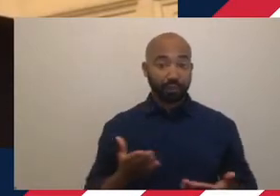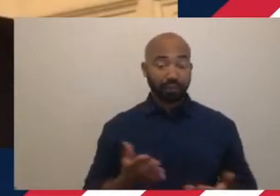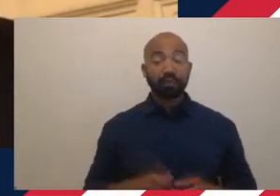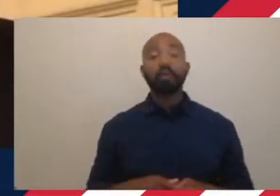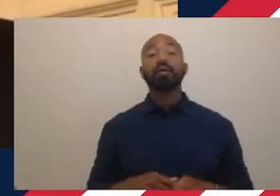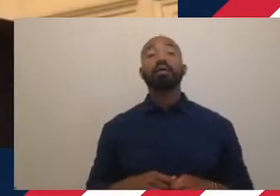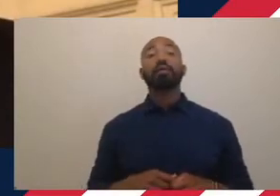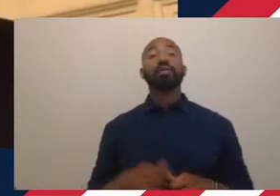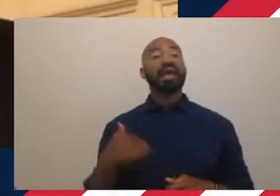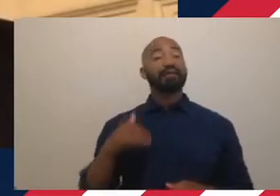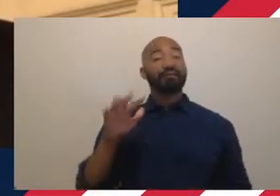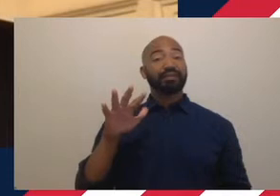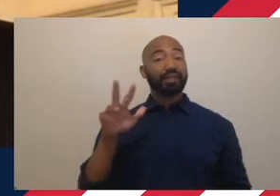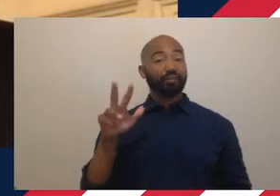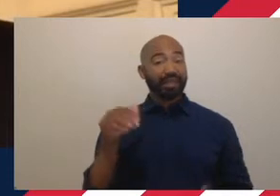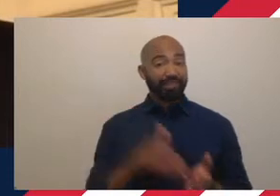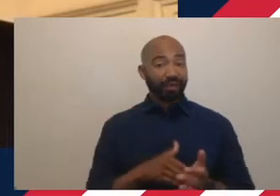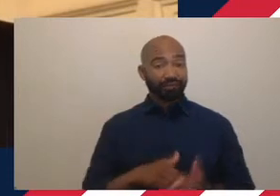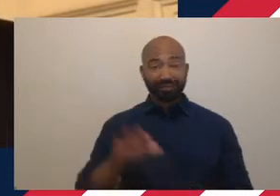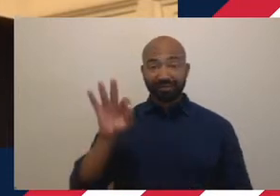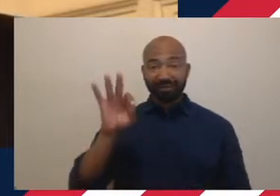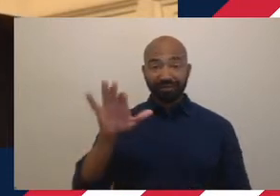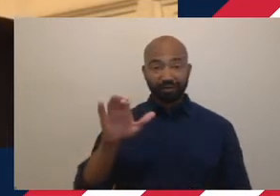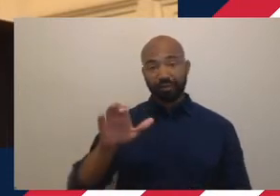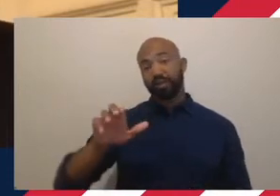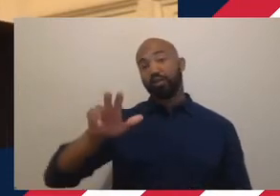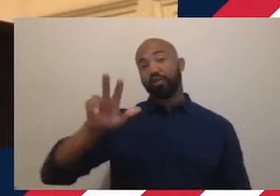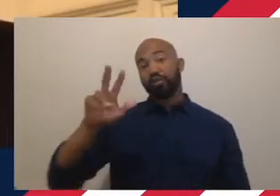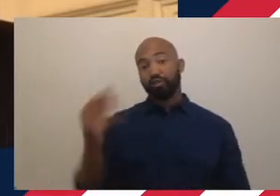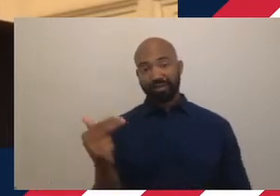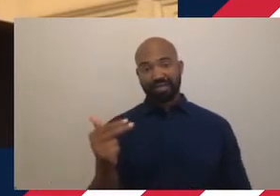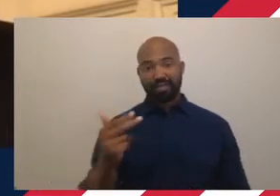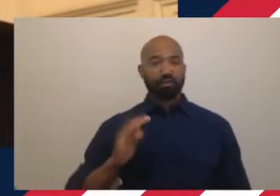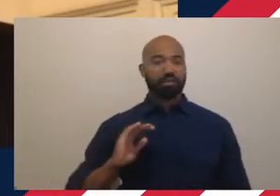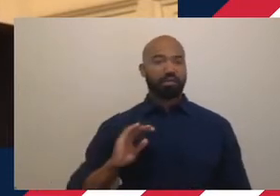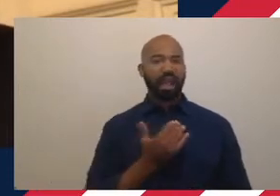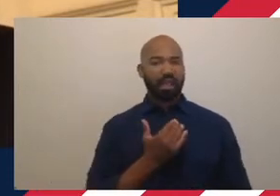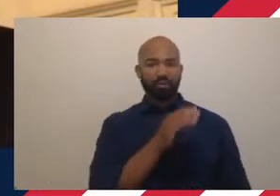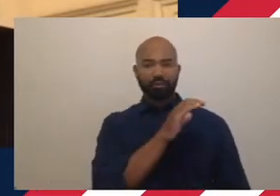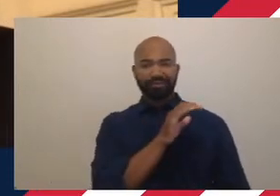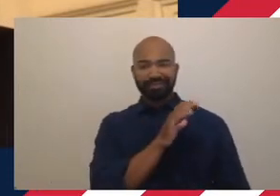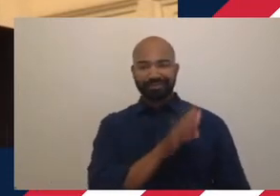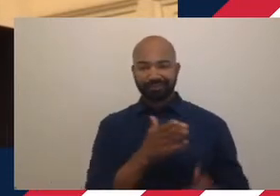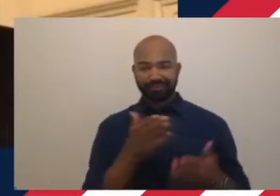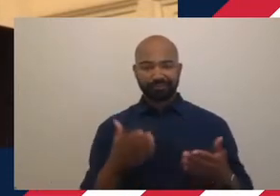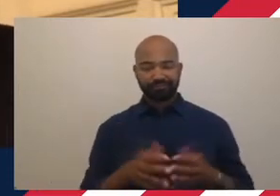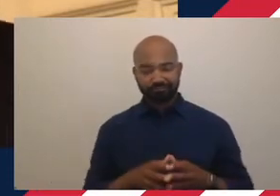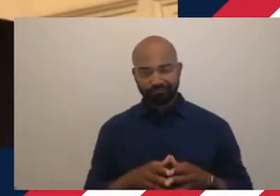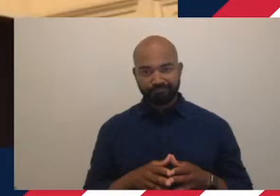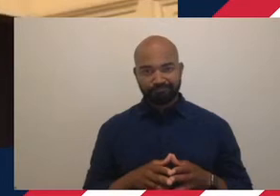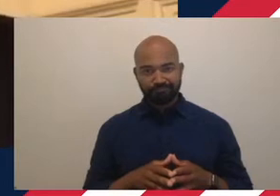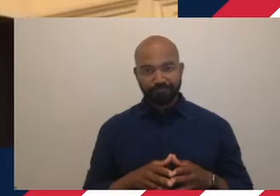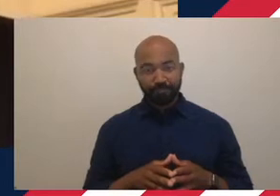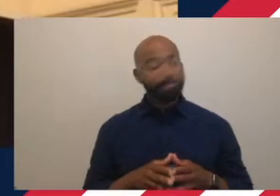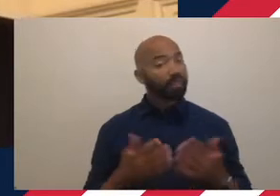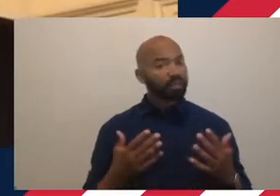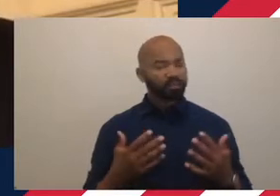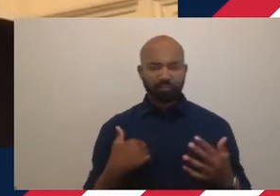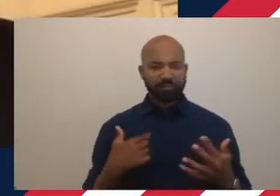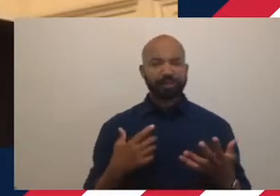53,913 of our Navajo citizens. And we tested